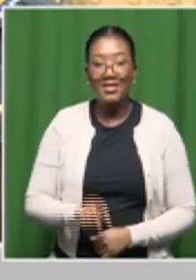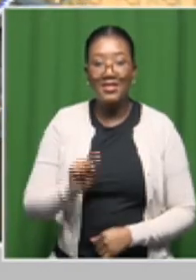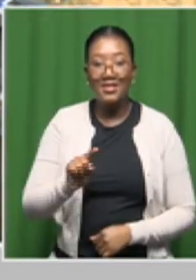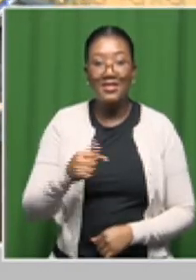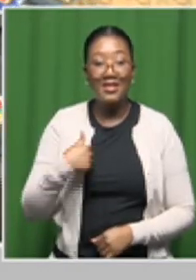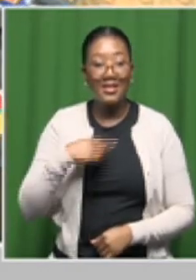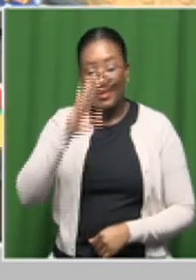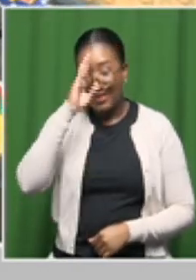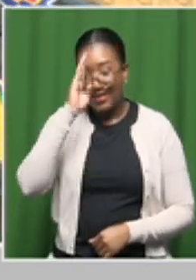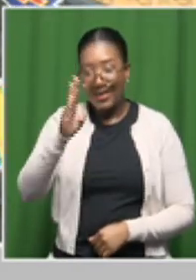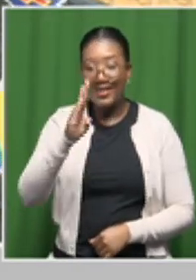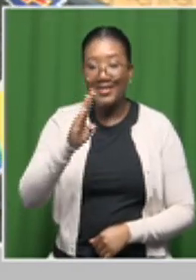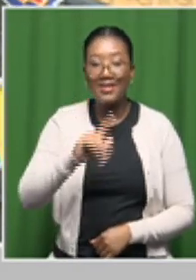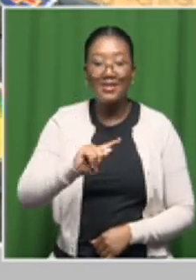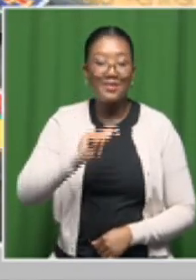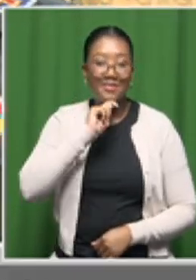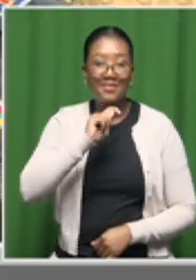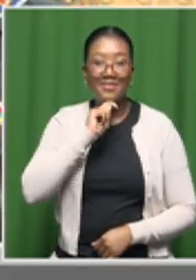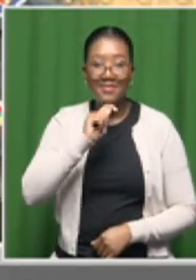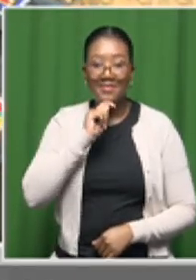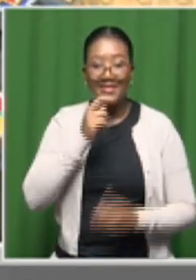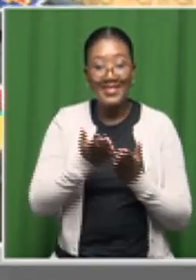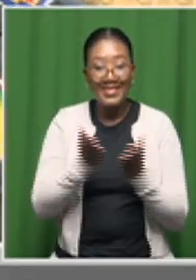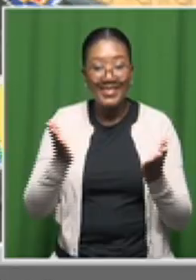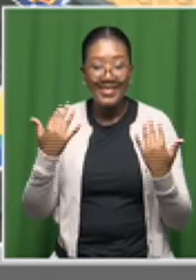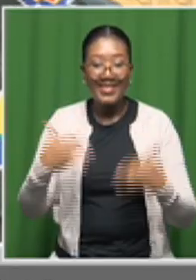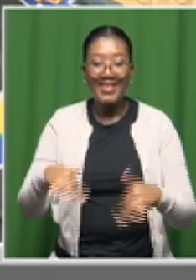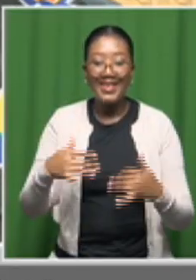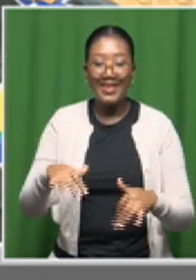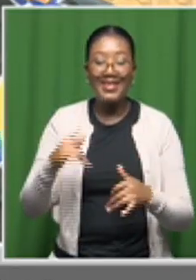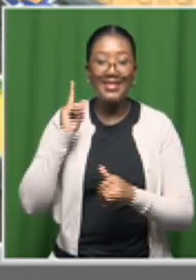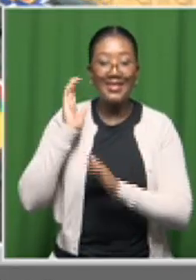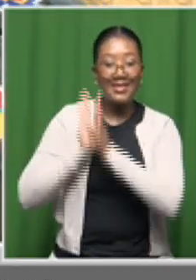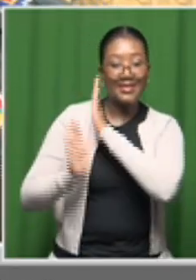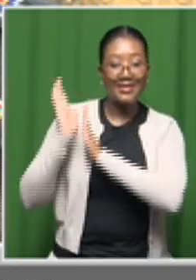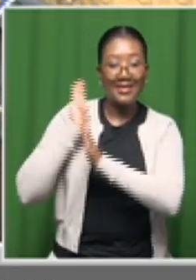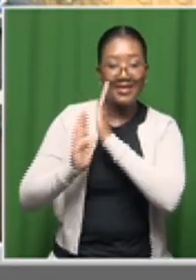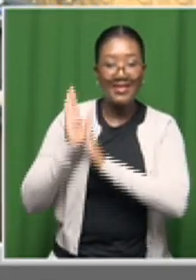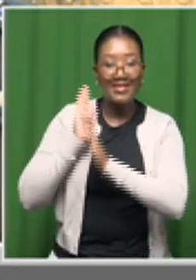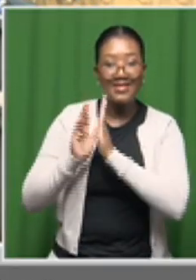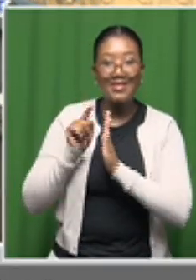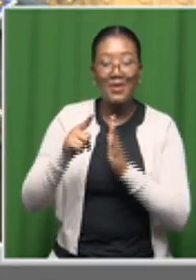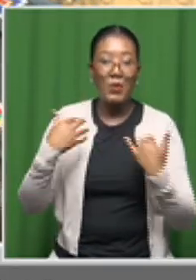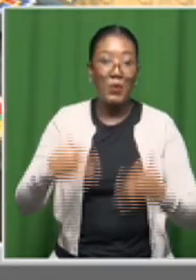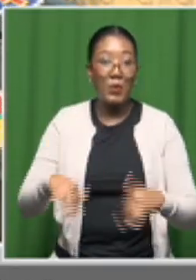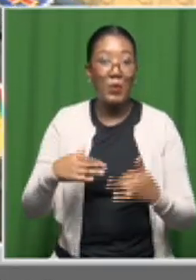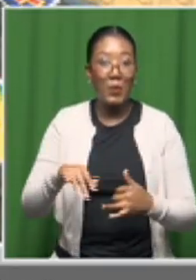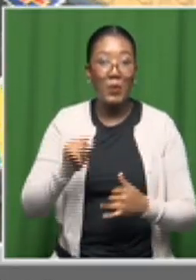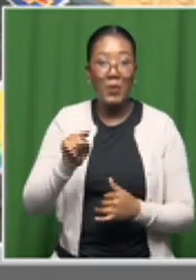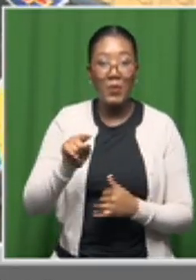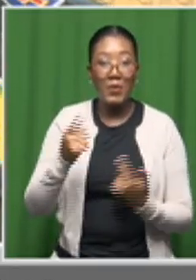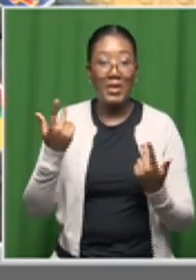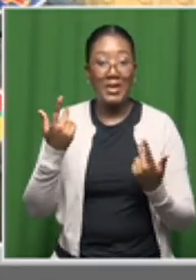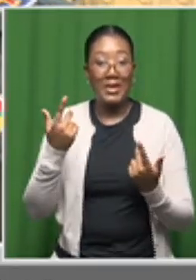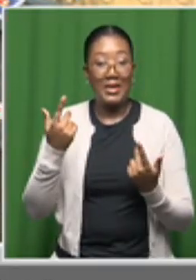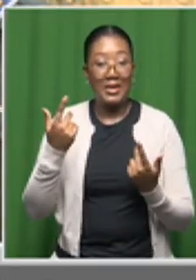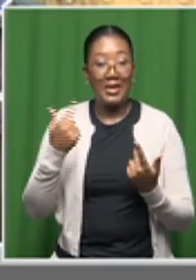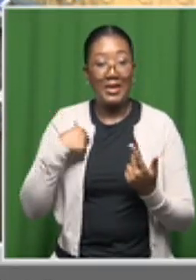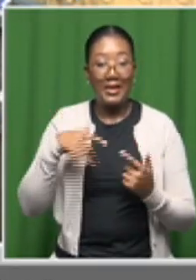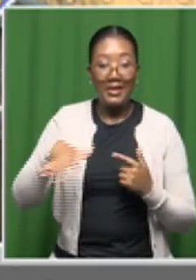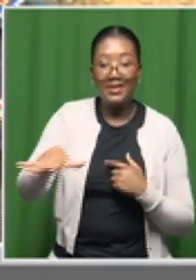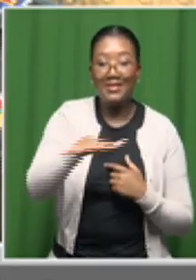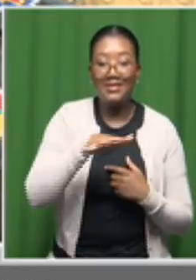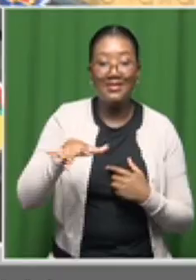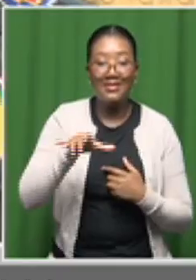of, what tourism and heritage is meant to be, you personify that this morning, as does the area where